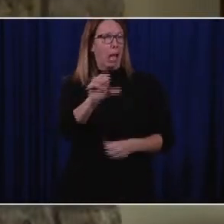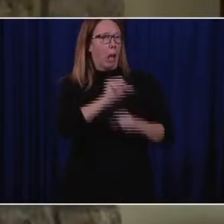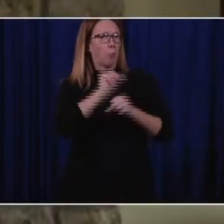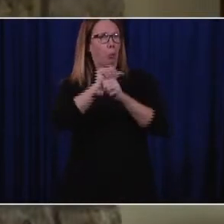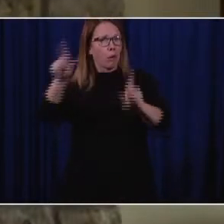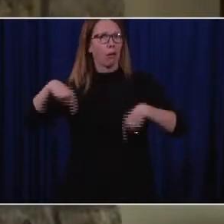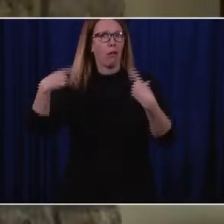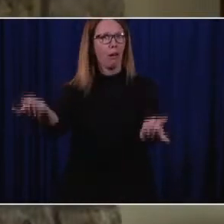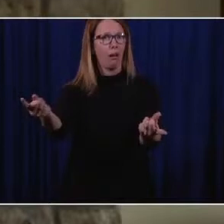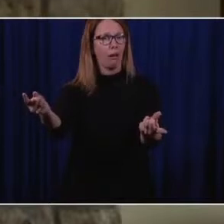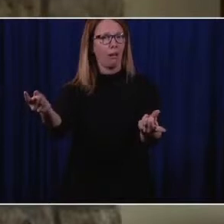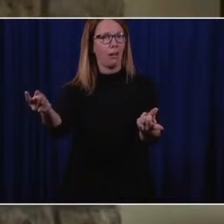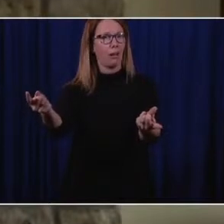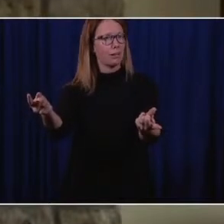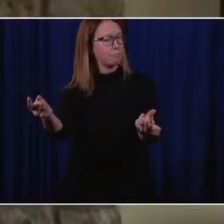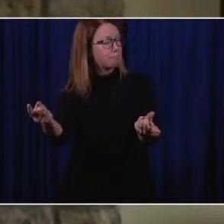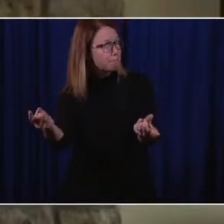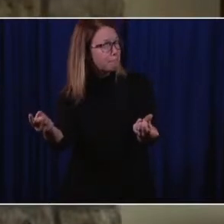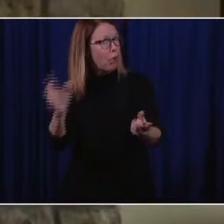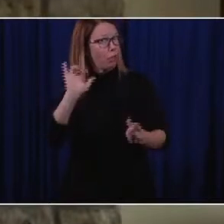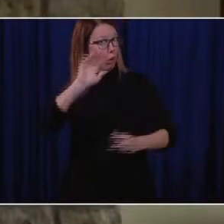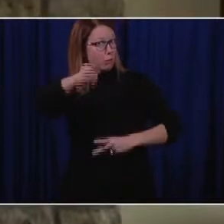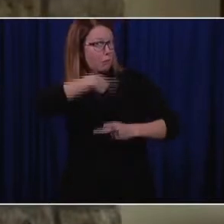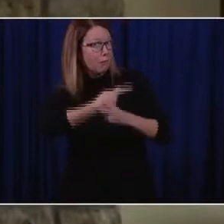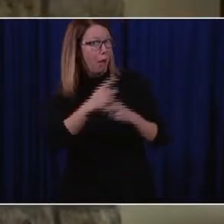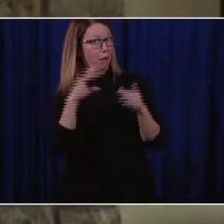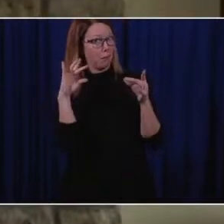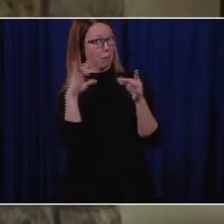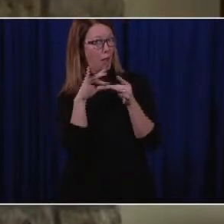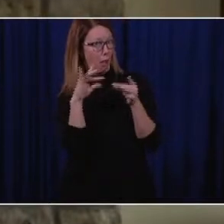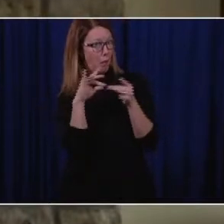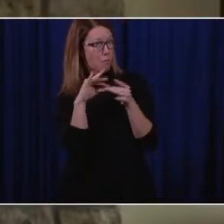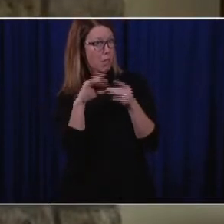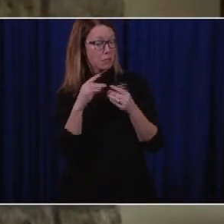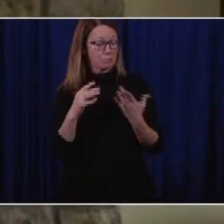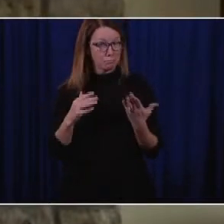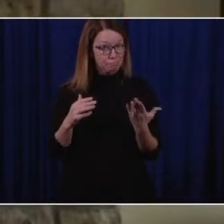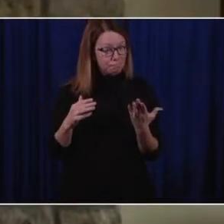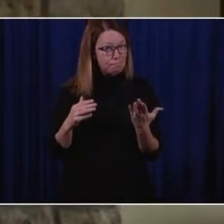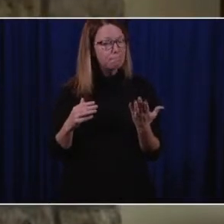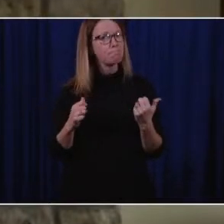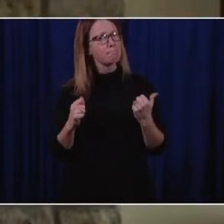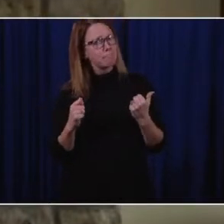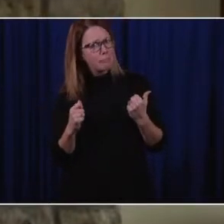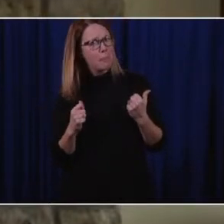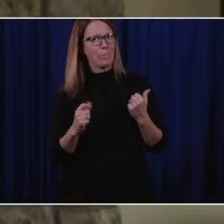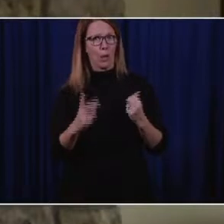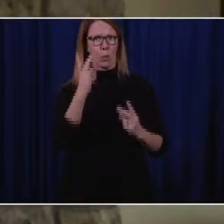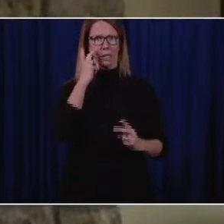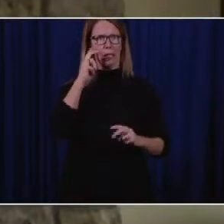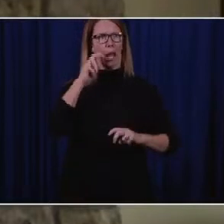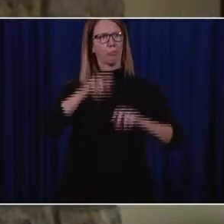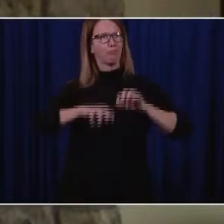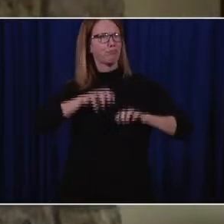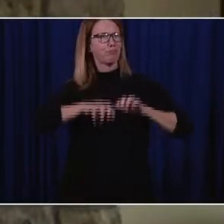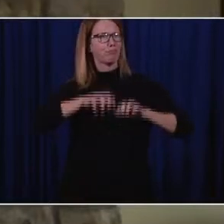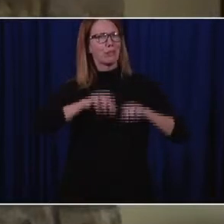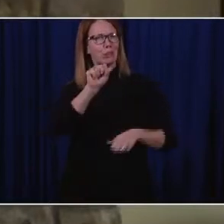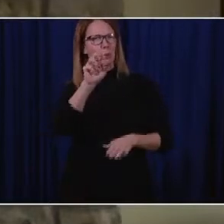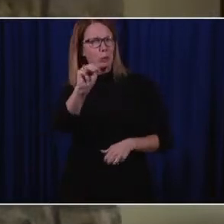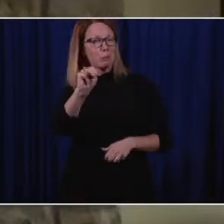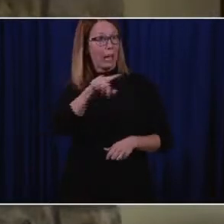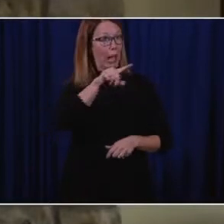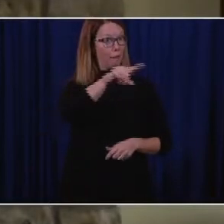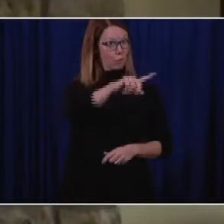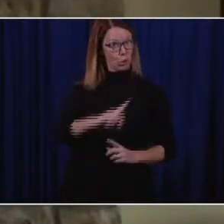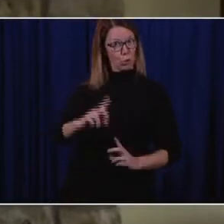did. These kind of things are written a lot, and I'm just curious if you or those